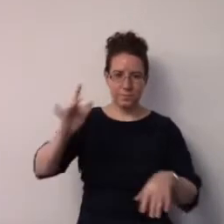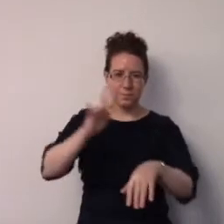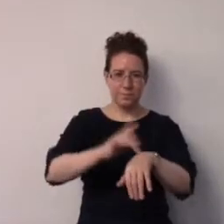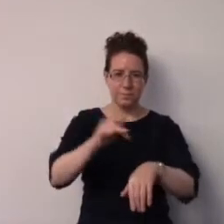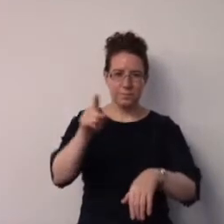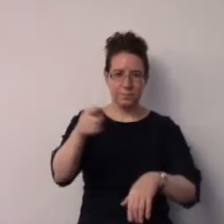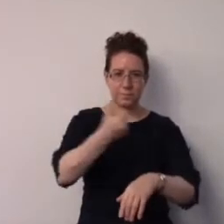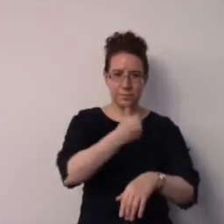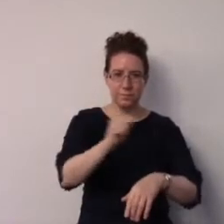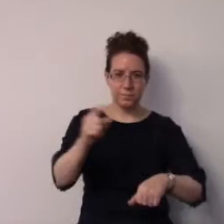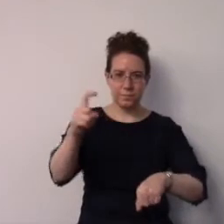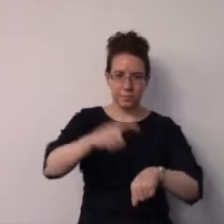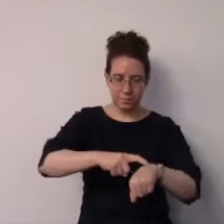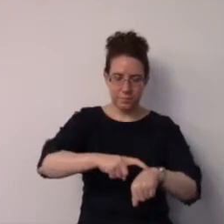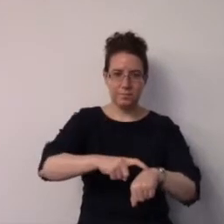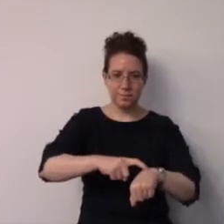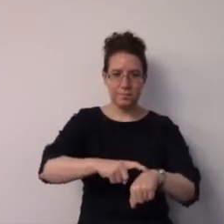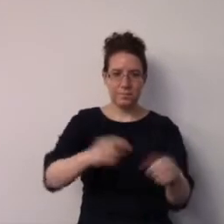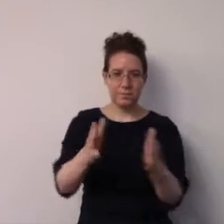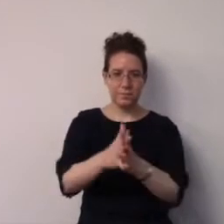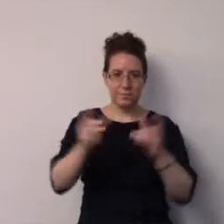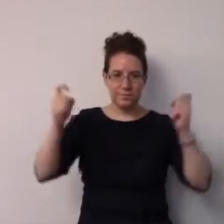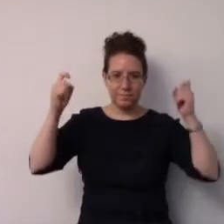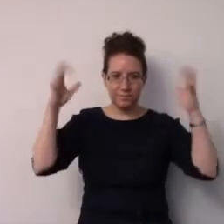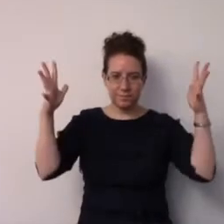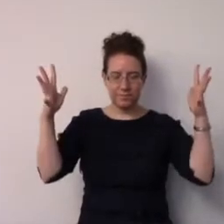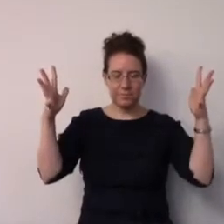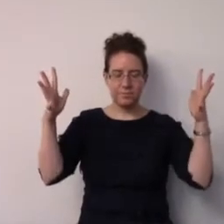praise the Lord. Praise the Lord. Hallelujah.